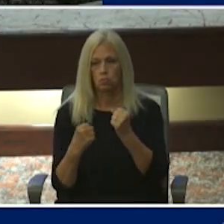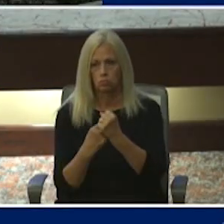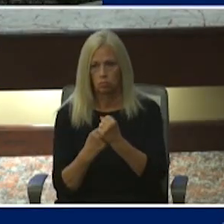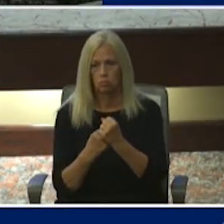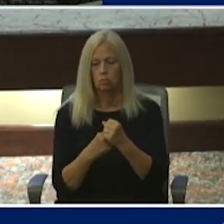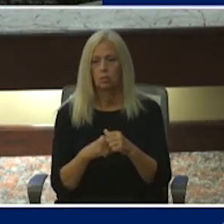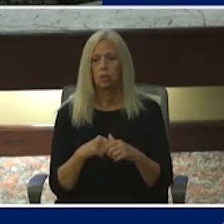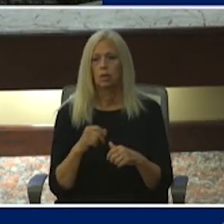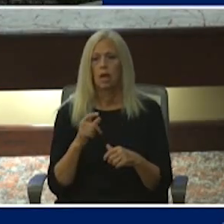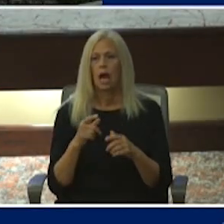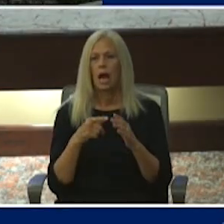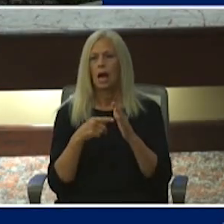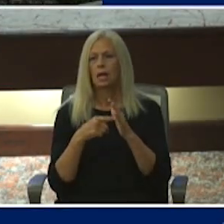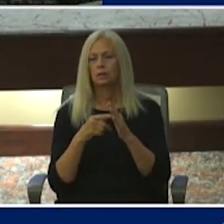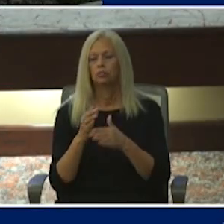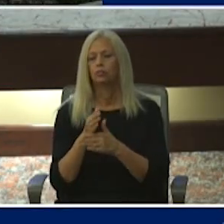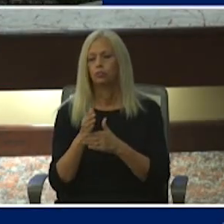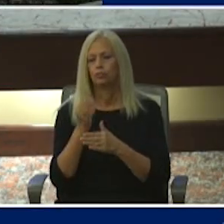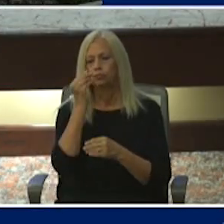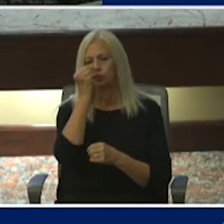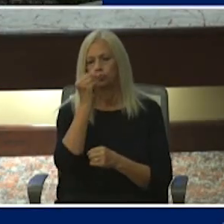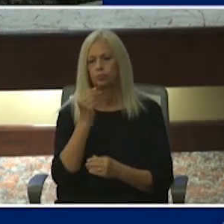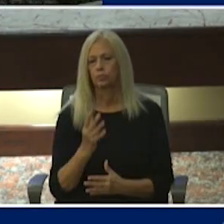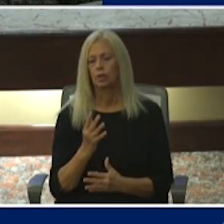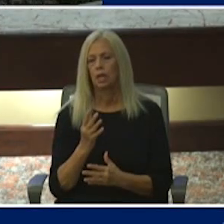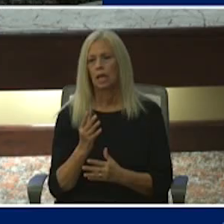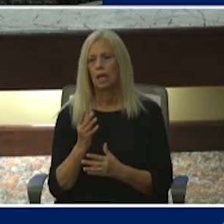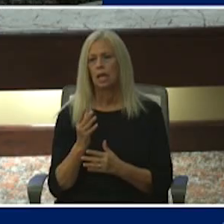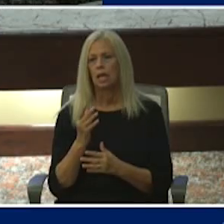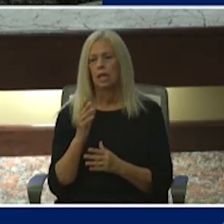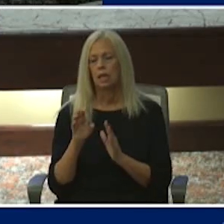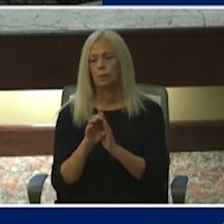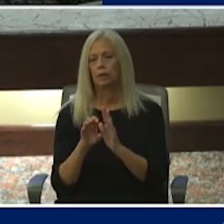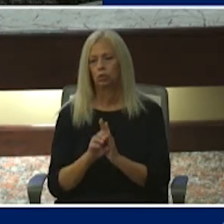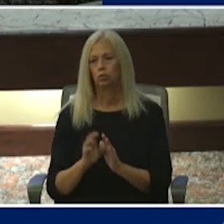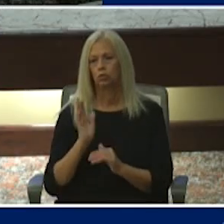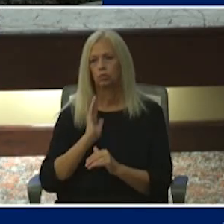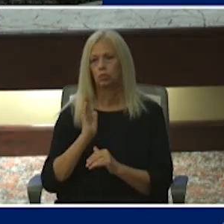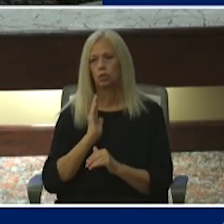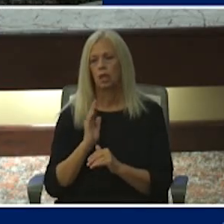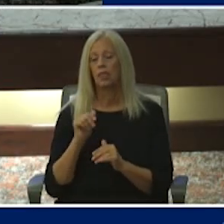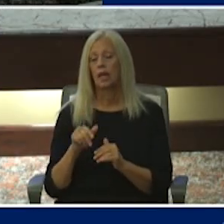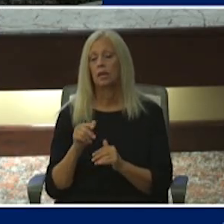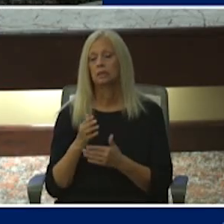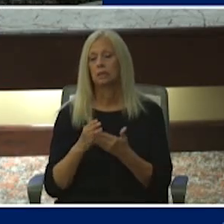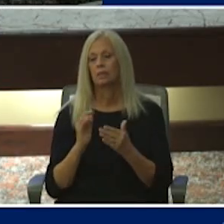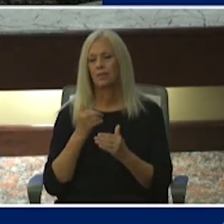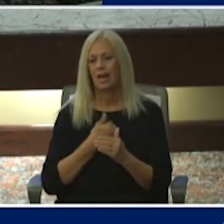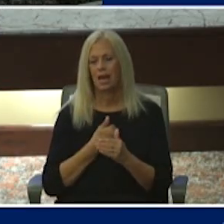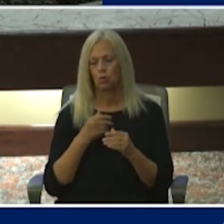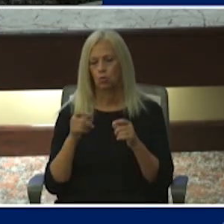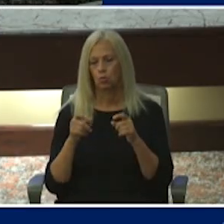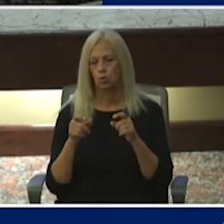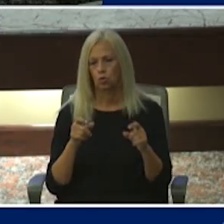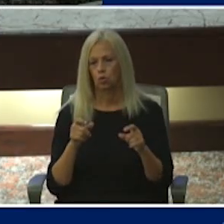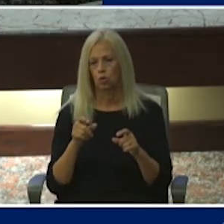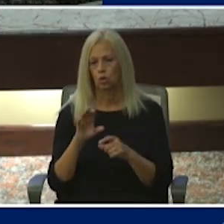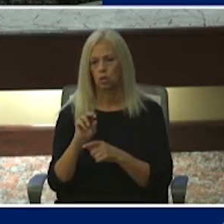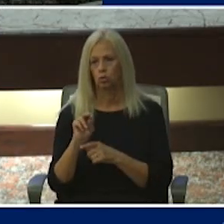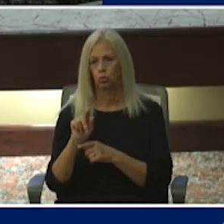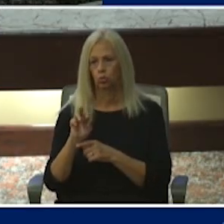these photos in the past. This shows what some of our control looks like and which fixtures are currently